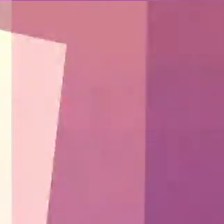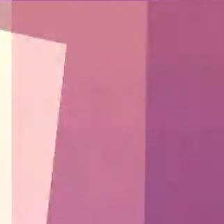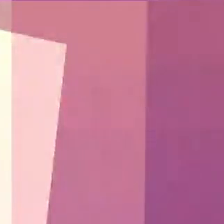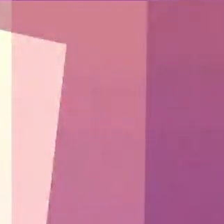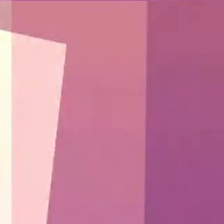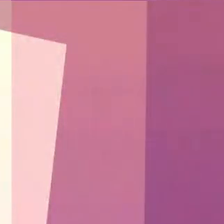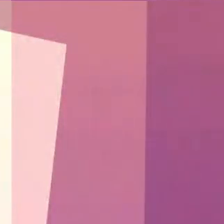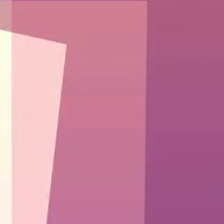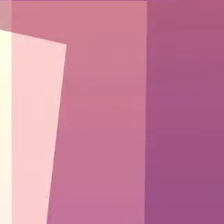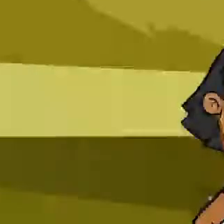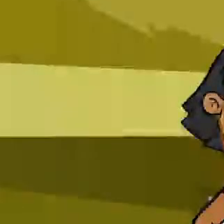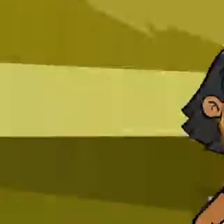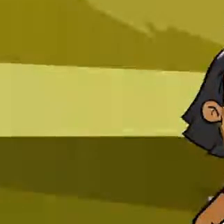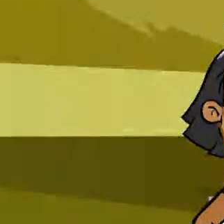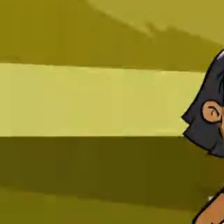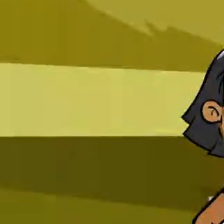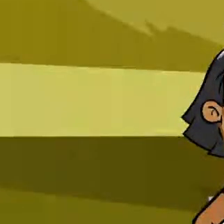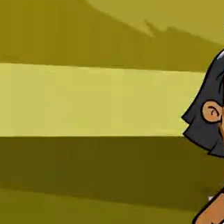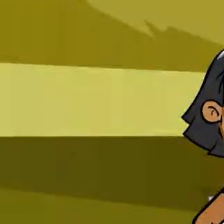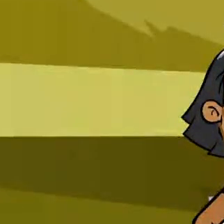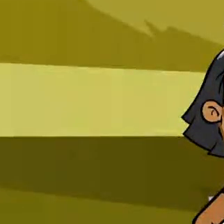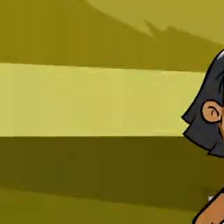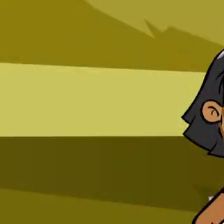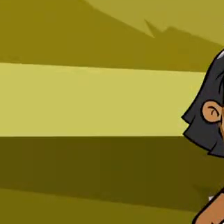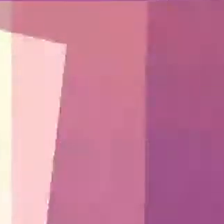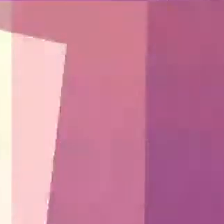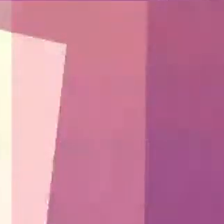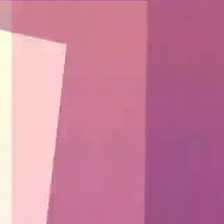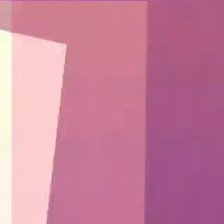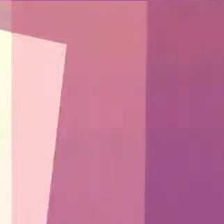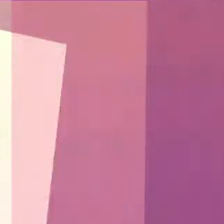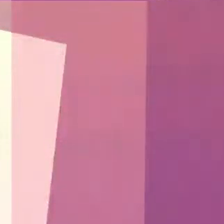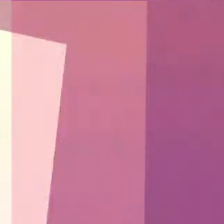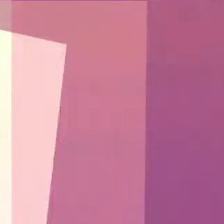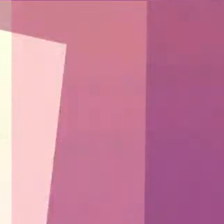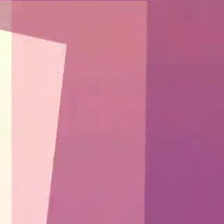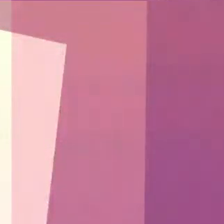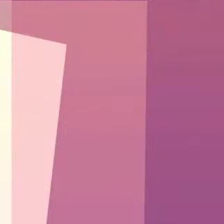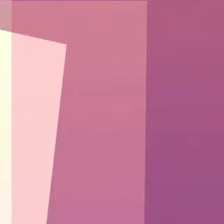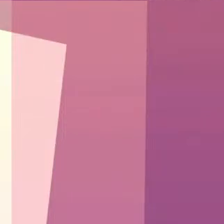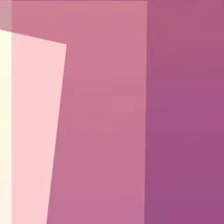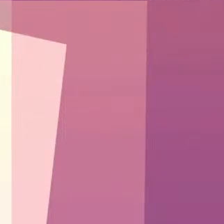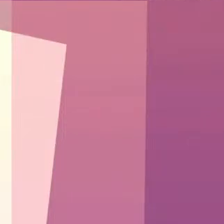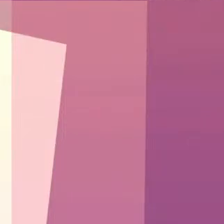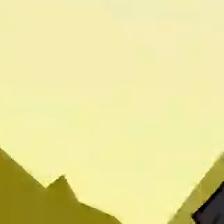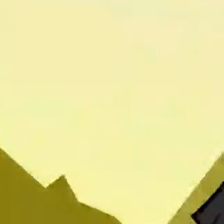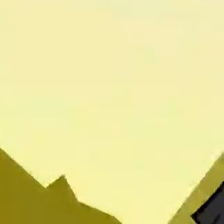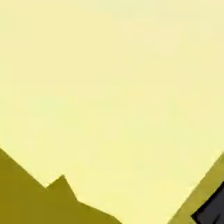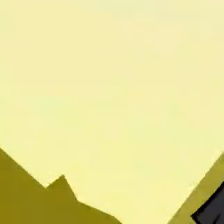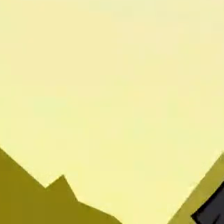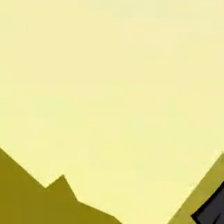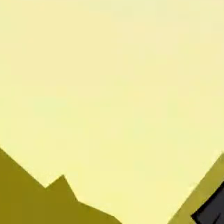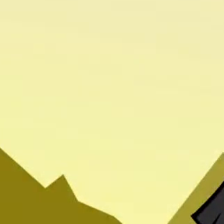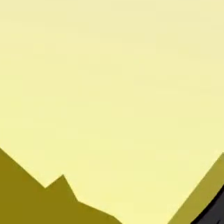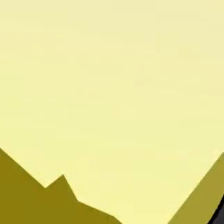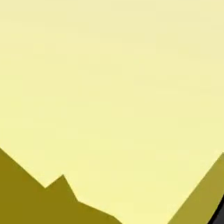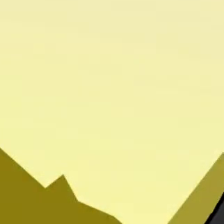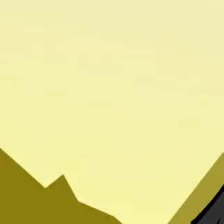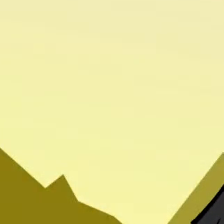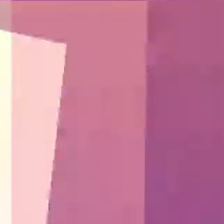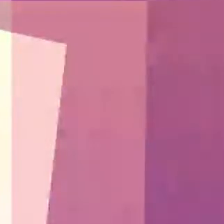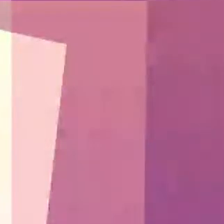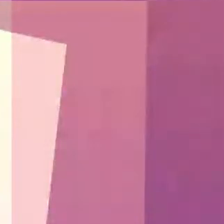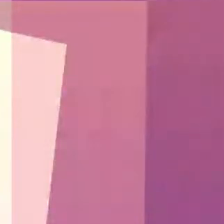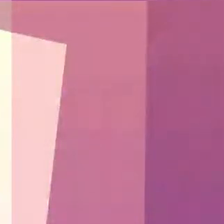You have to wear it properly, though, okay? It has to cover your nose and your mouth, and you wear it whenever you leave the house.